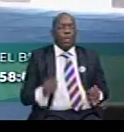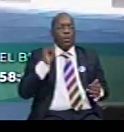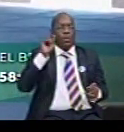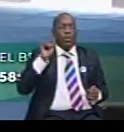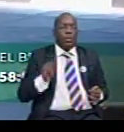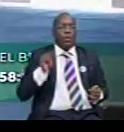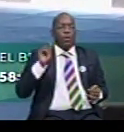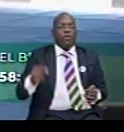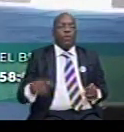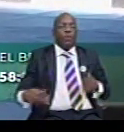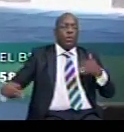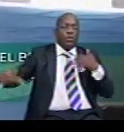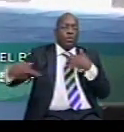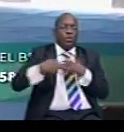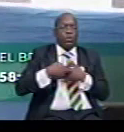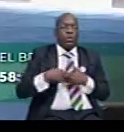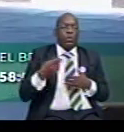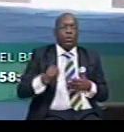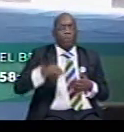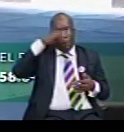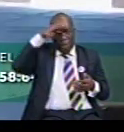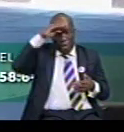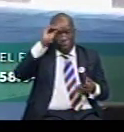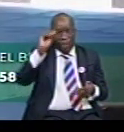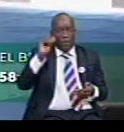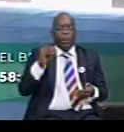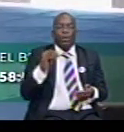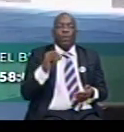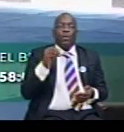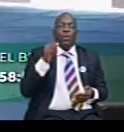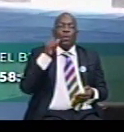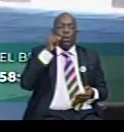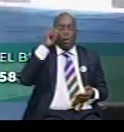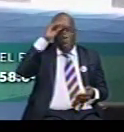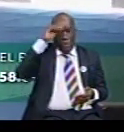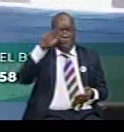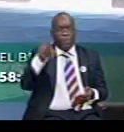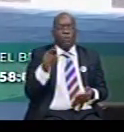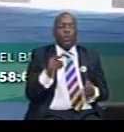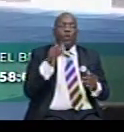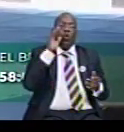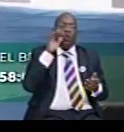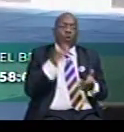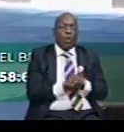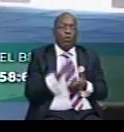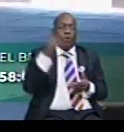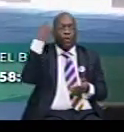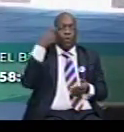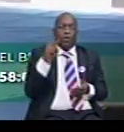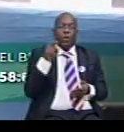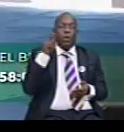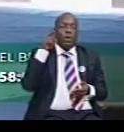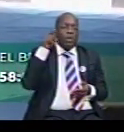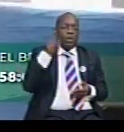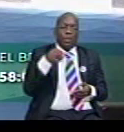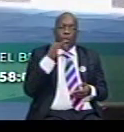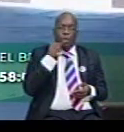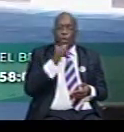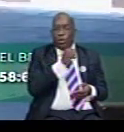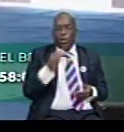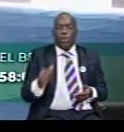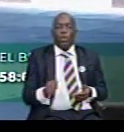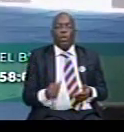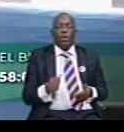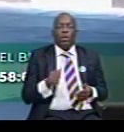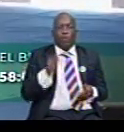the man his wife, for he is a prophet, and he shall